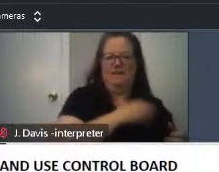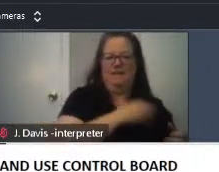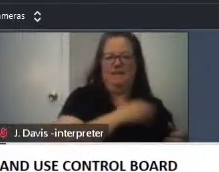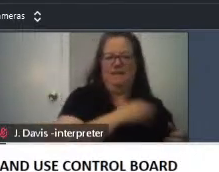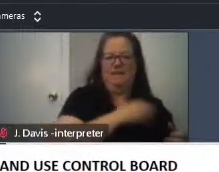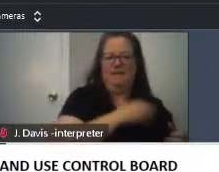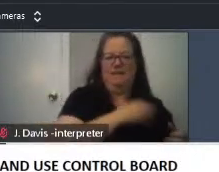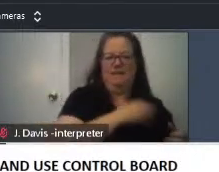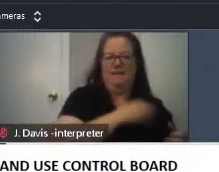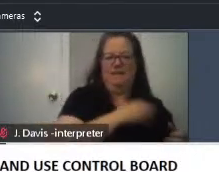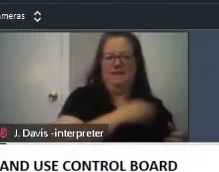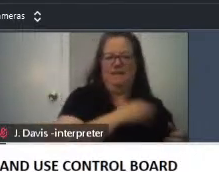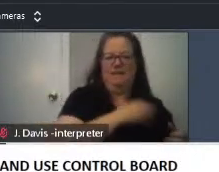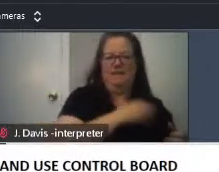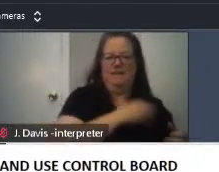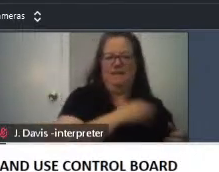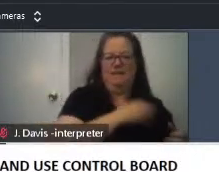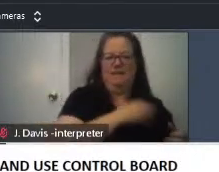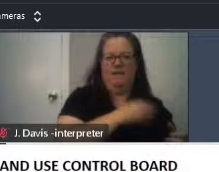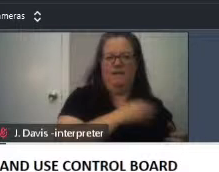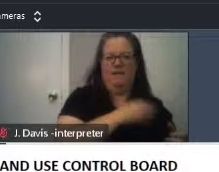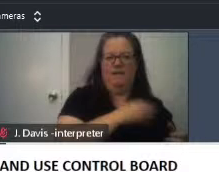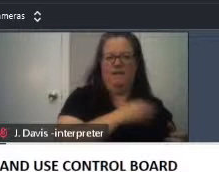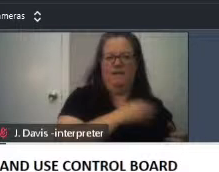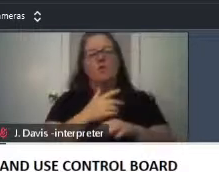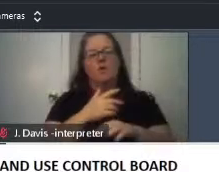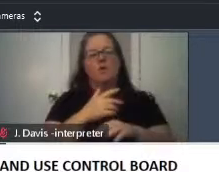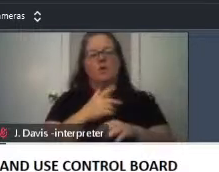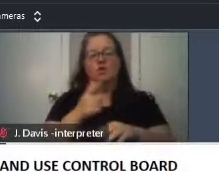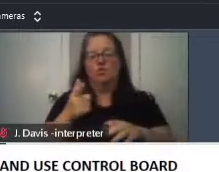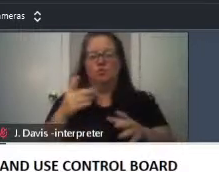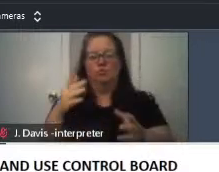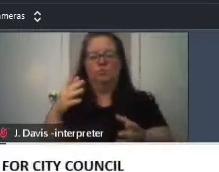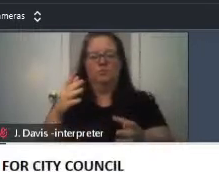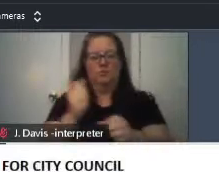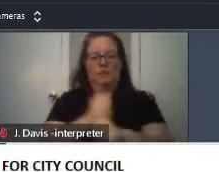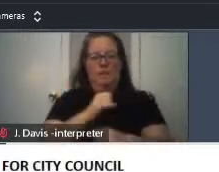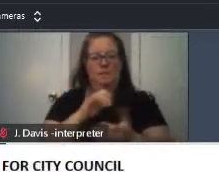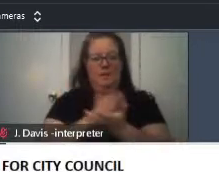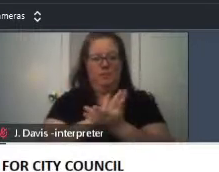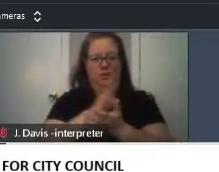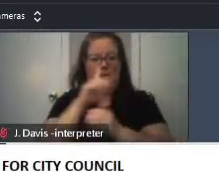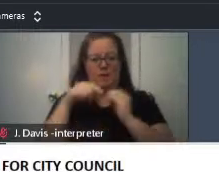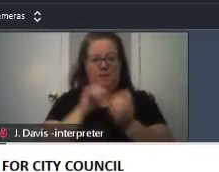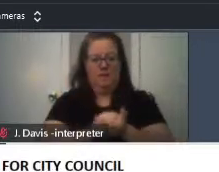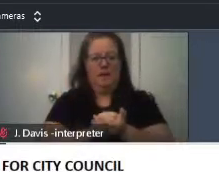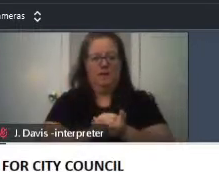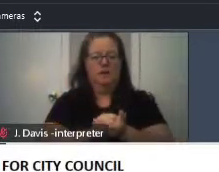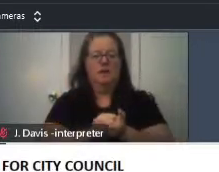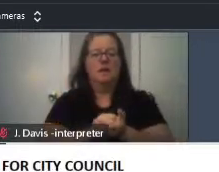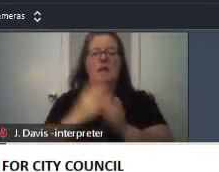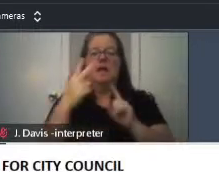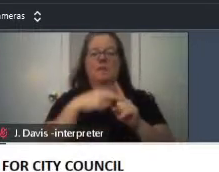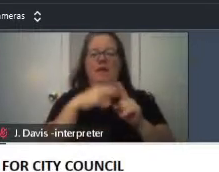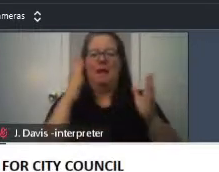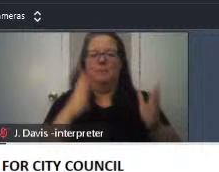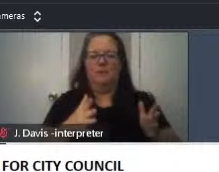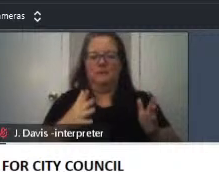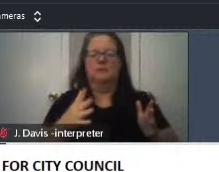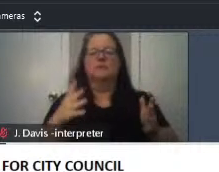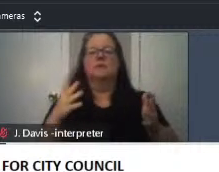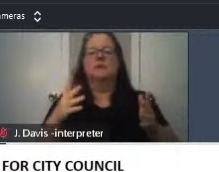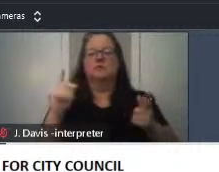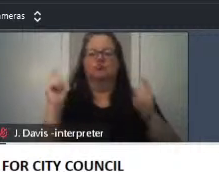Board action and before the packet was delivered to you, next slide, the applicant has revised the site plan.